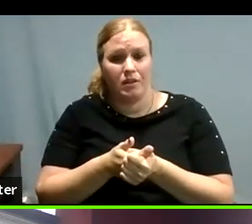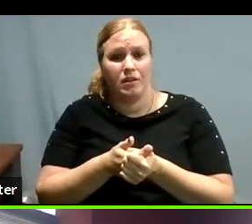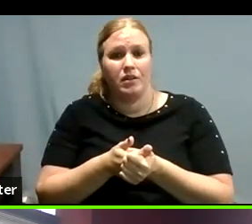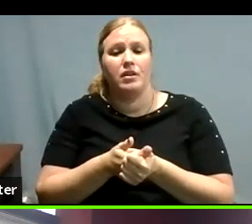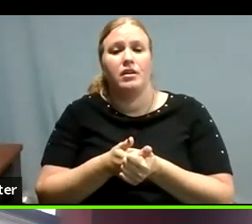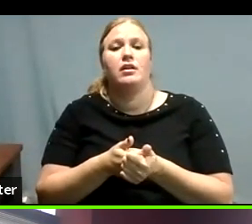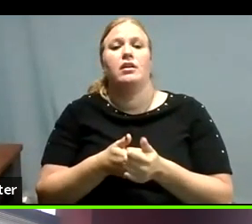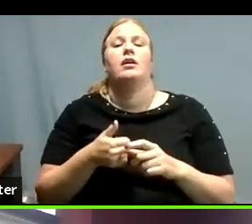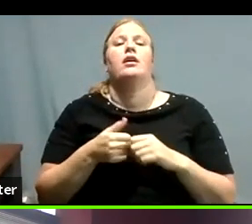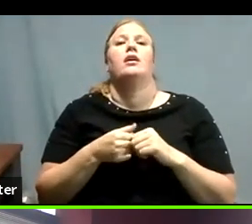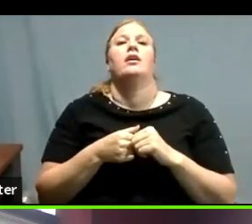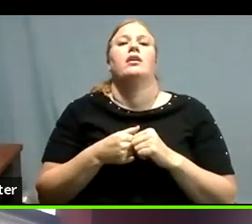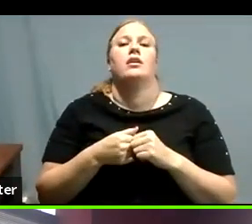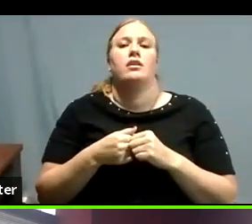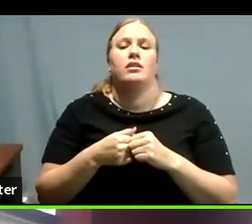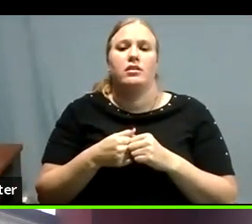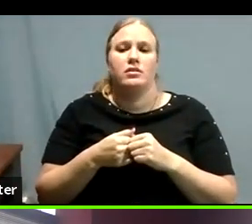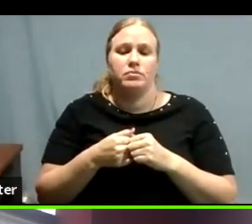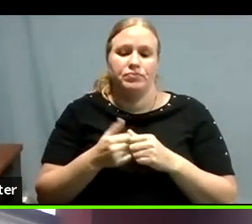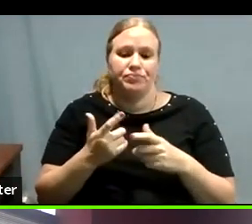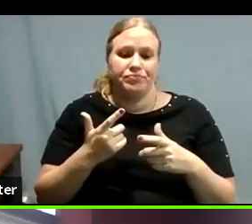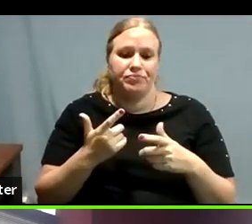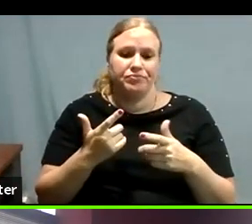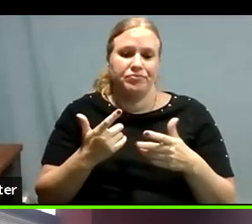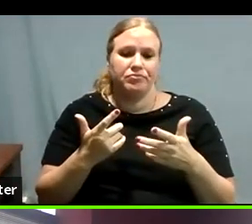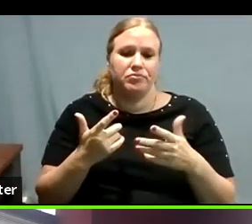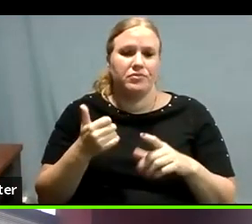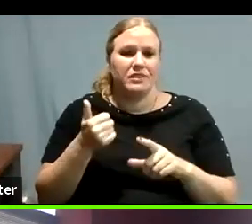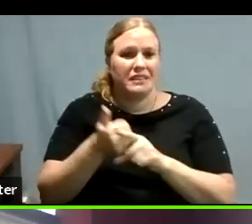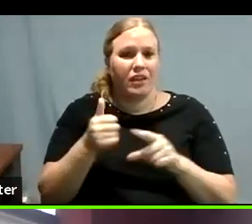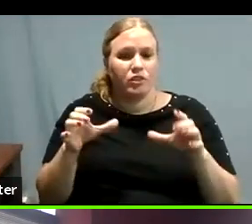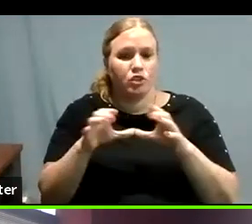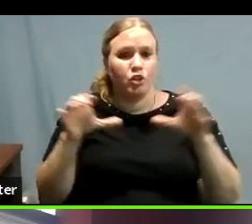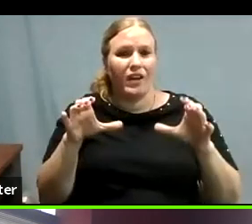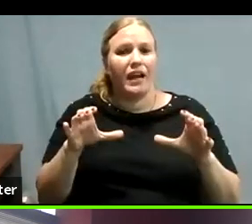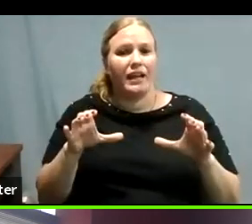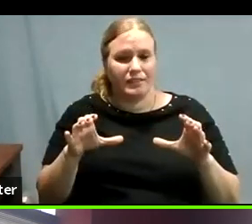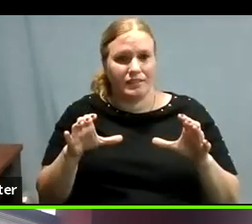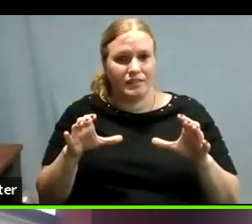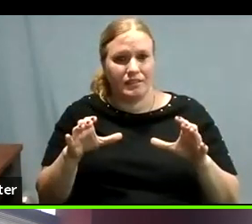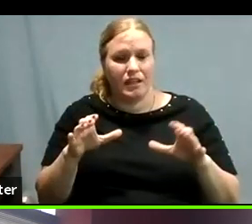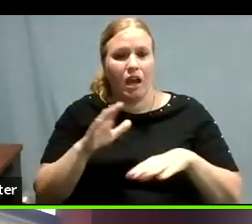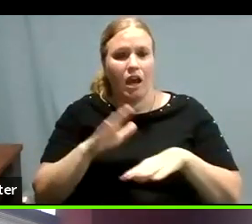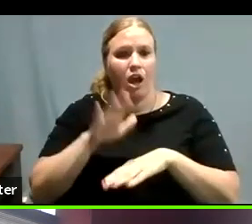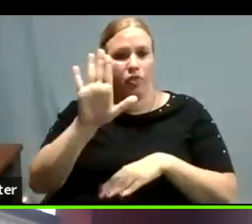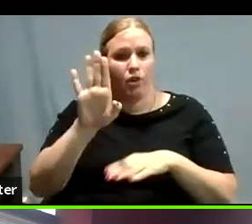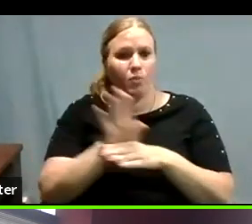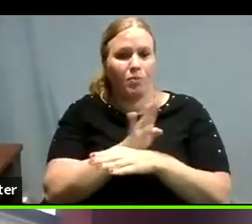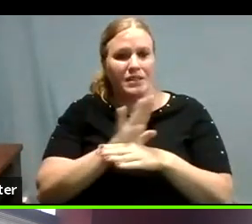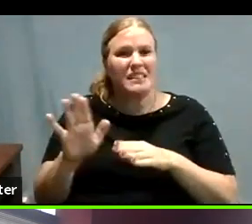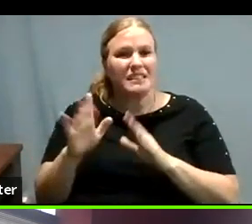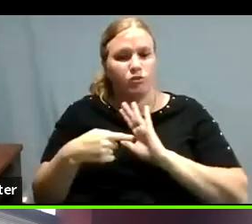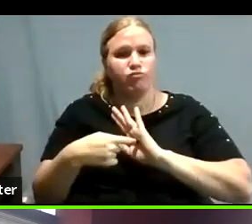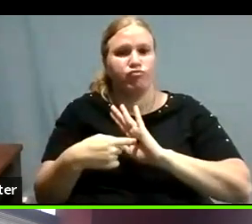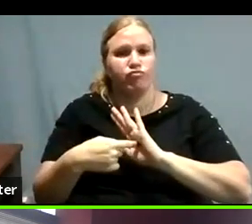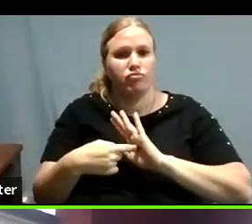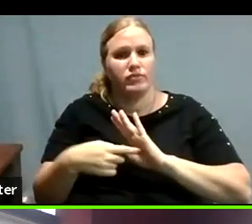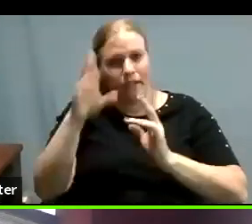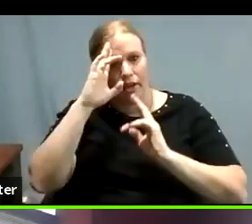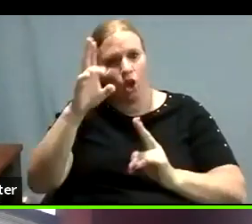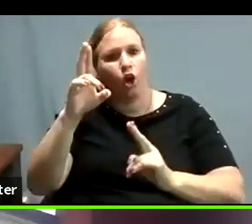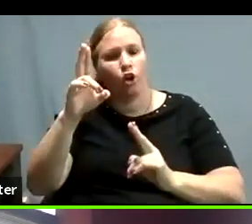the state, and they're hanging those, self-certifying certificates on their businesses, that they really honor